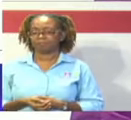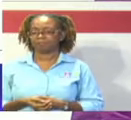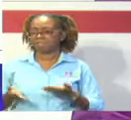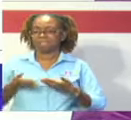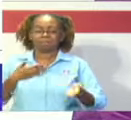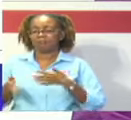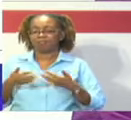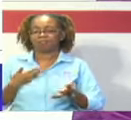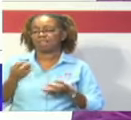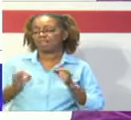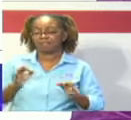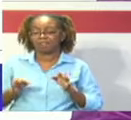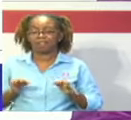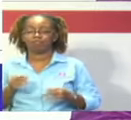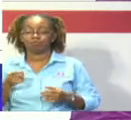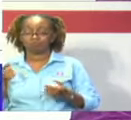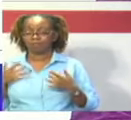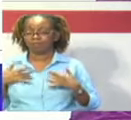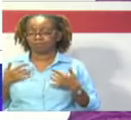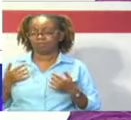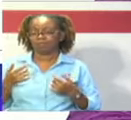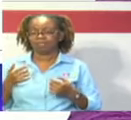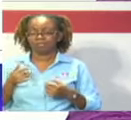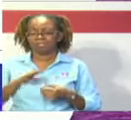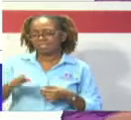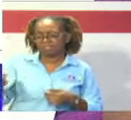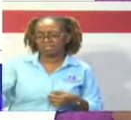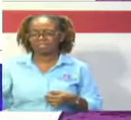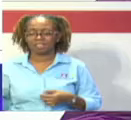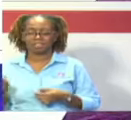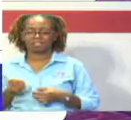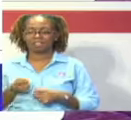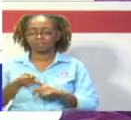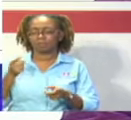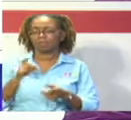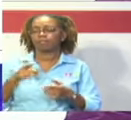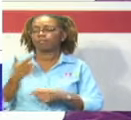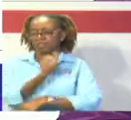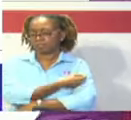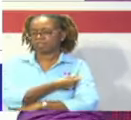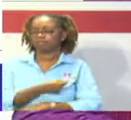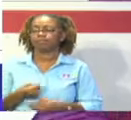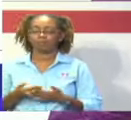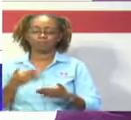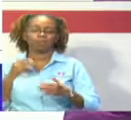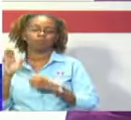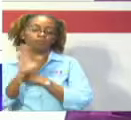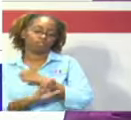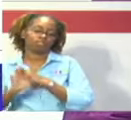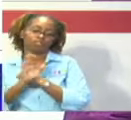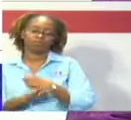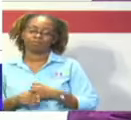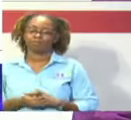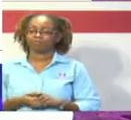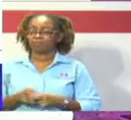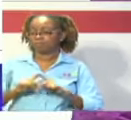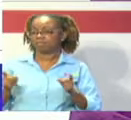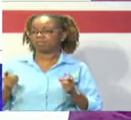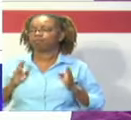are vaccinated, because your immune system is better at handling the virus than